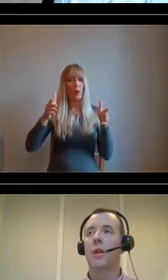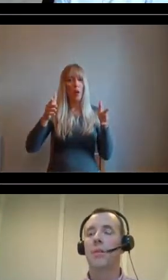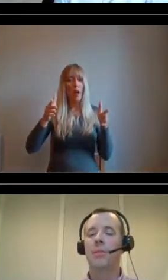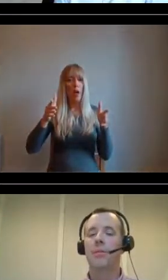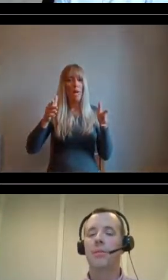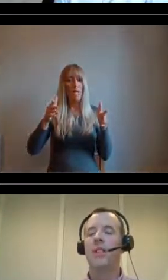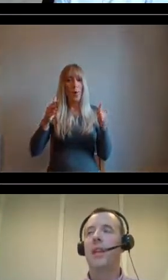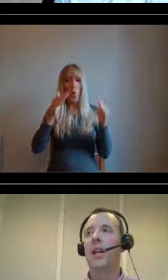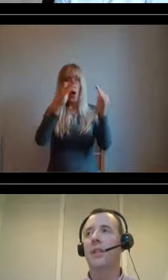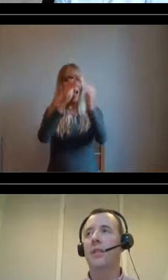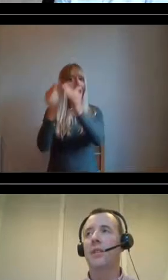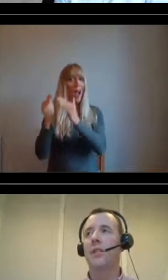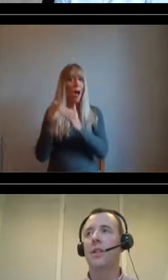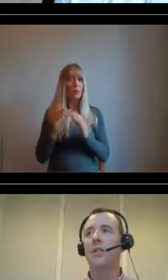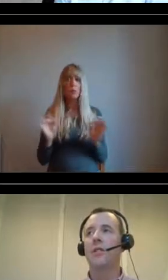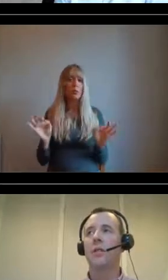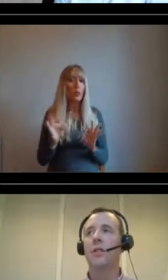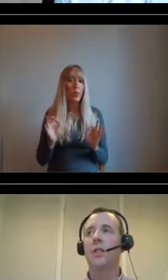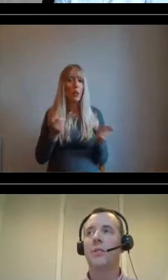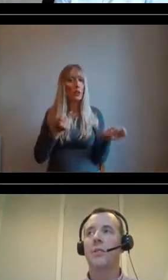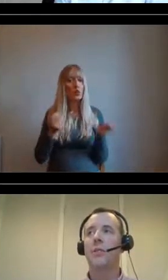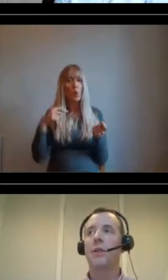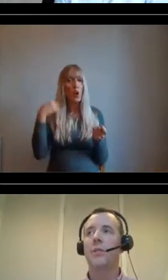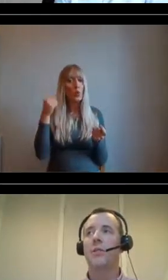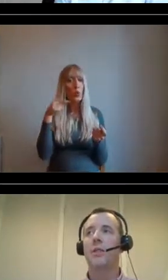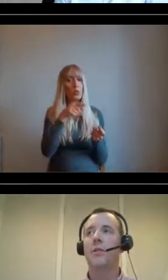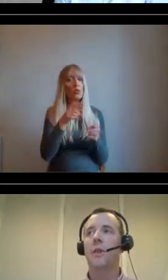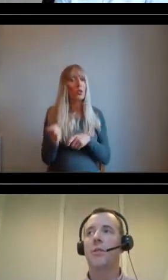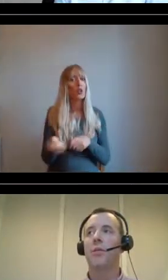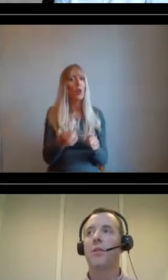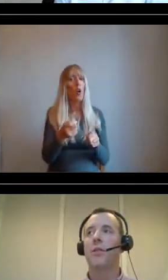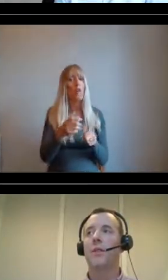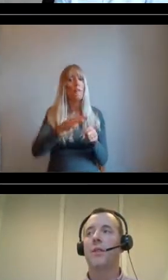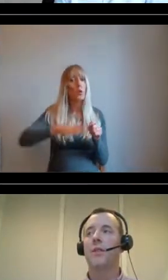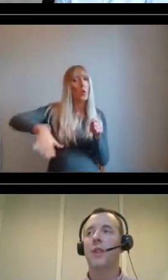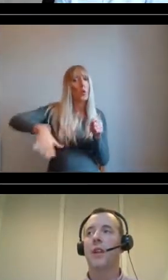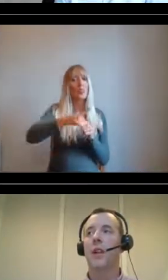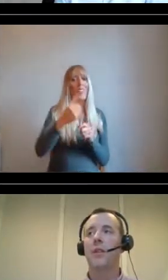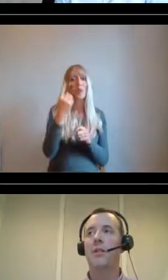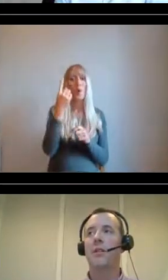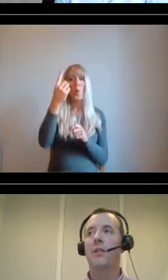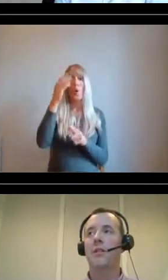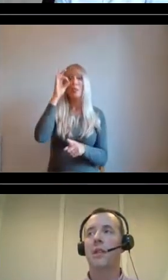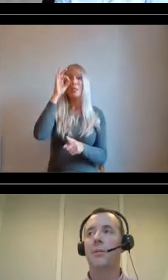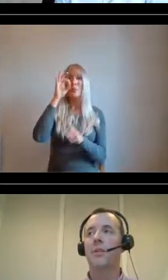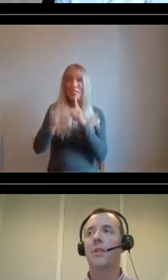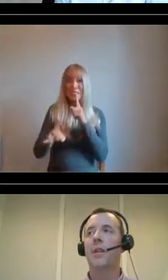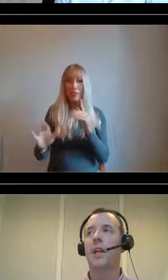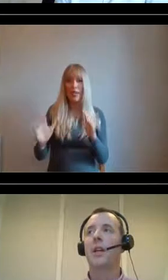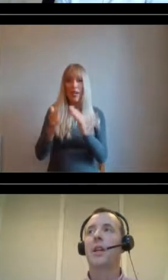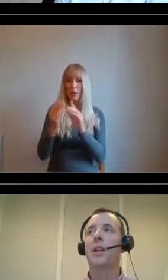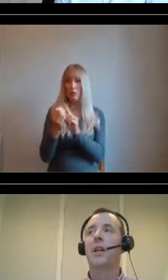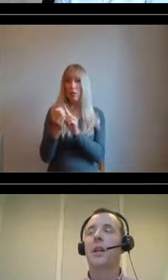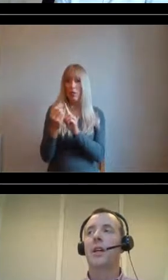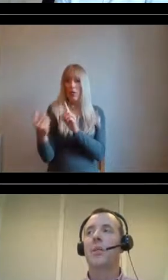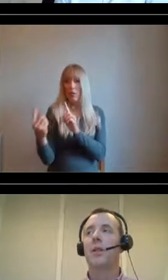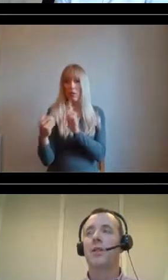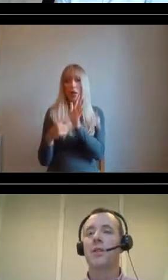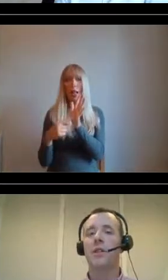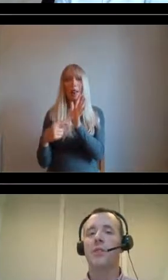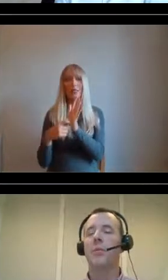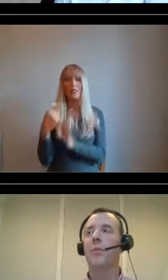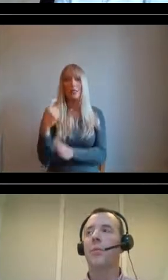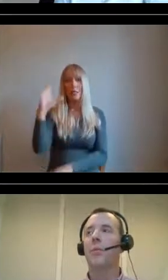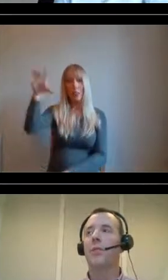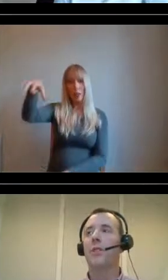or mitigate noise to the golf course. It's to one specific property which is very close to Lower Thames Crossing,